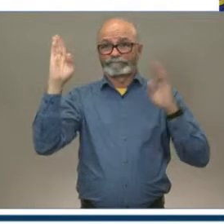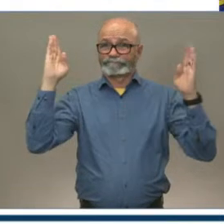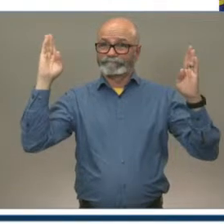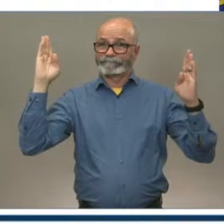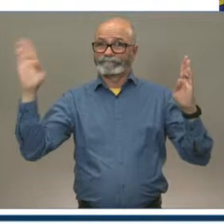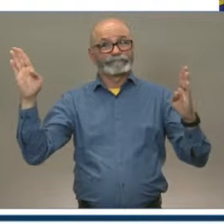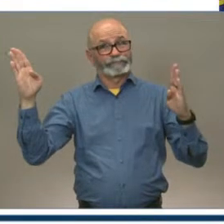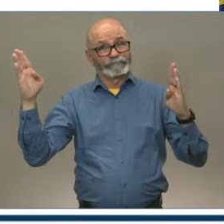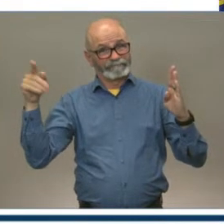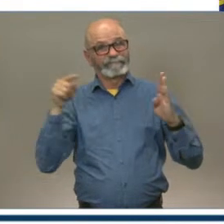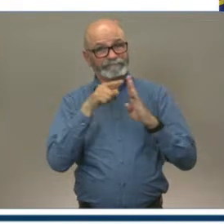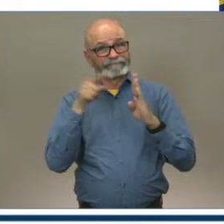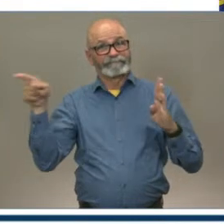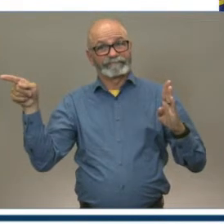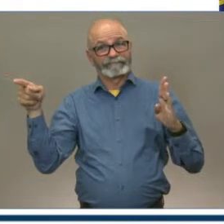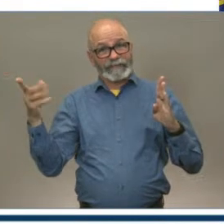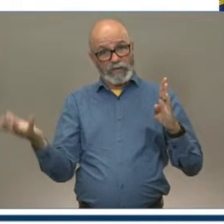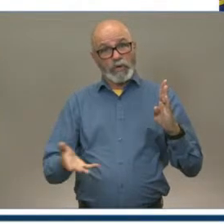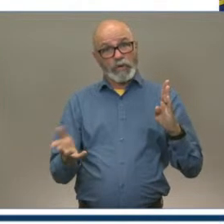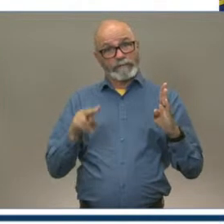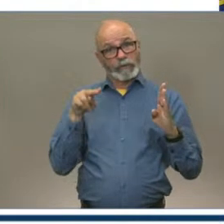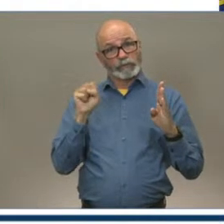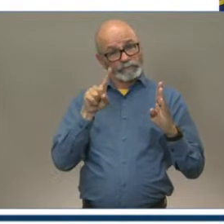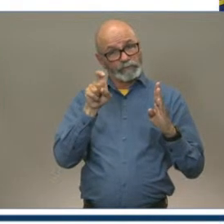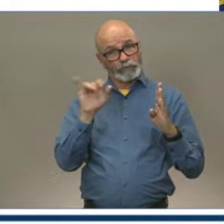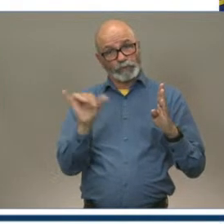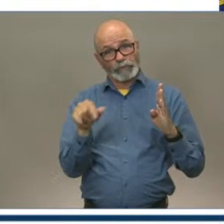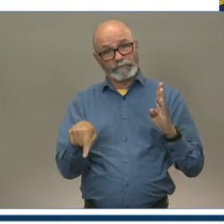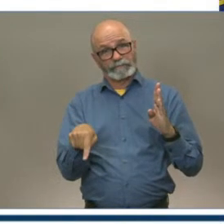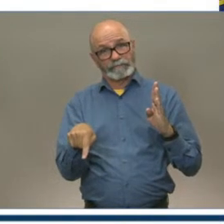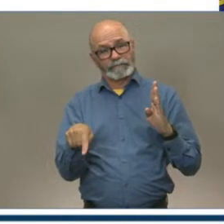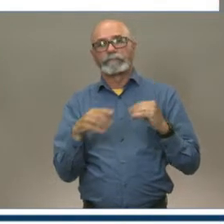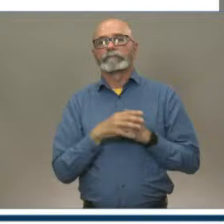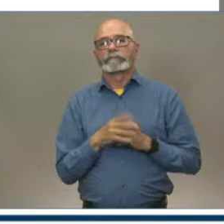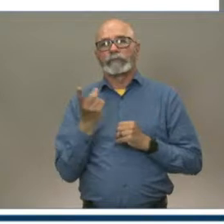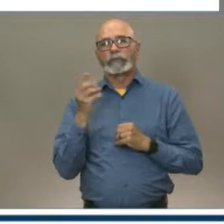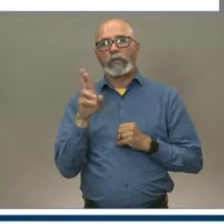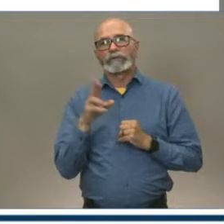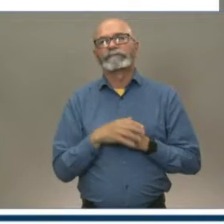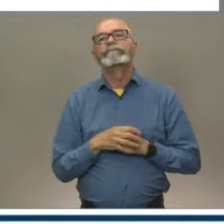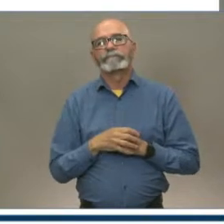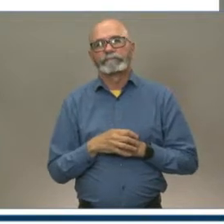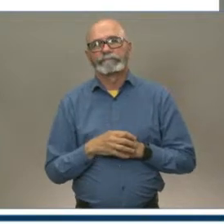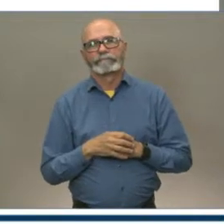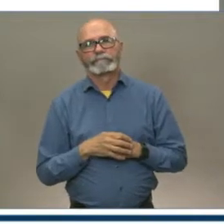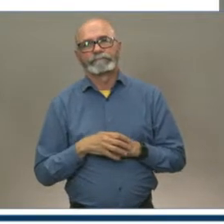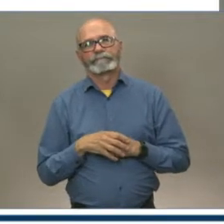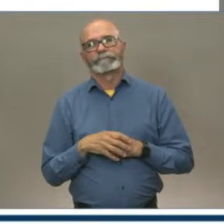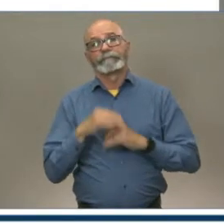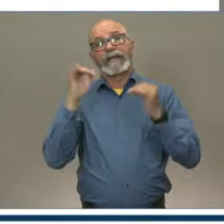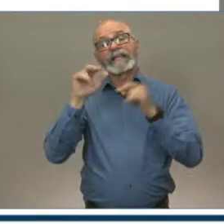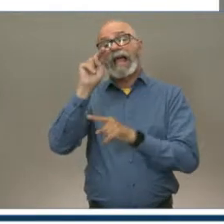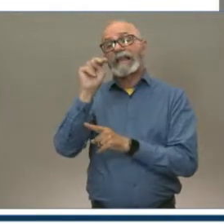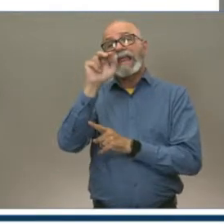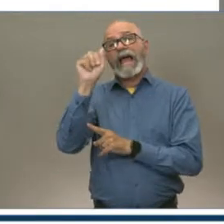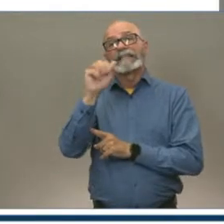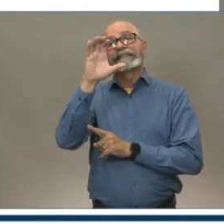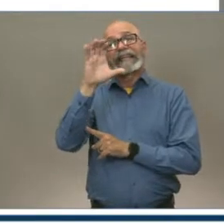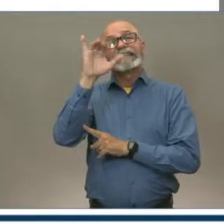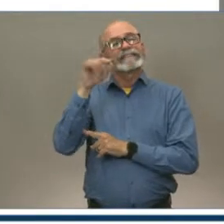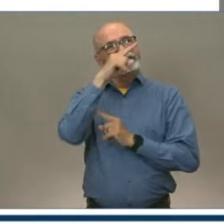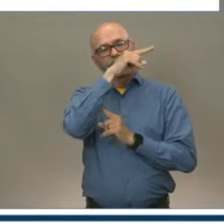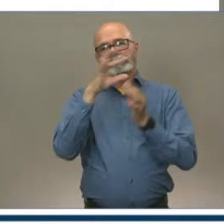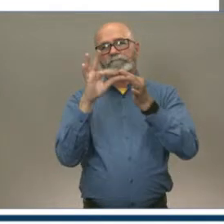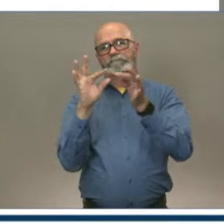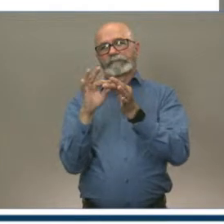in Nova Scotia? So it's the recommendation from NACI, which references the age 30, if